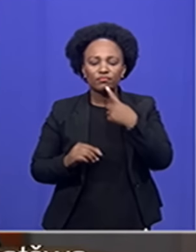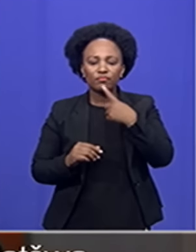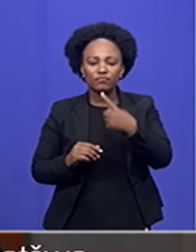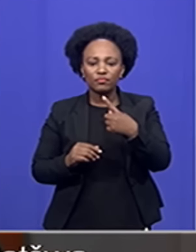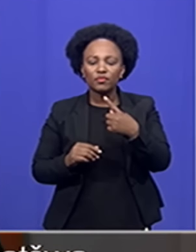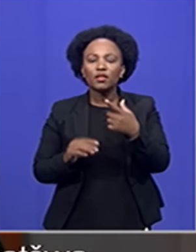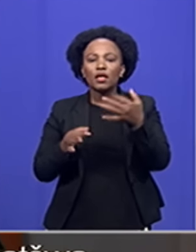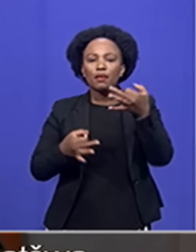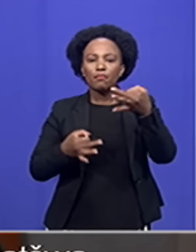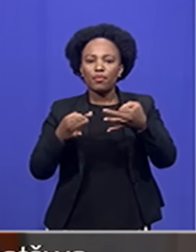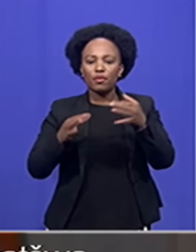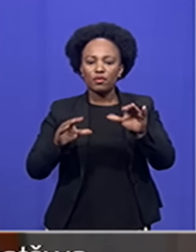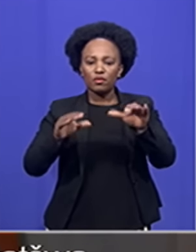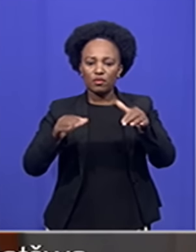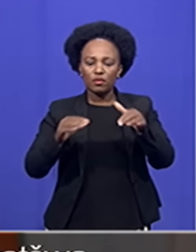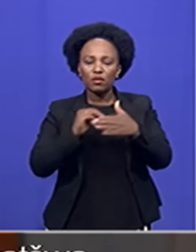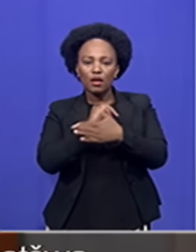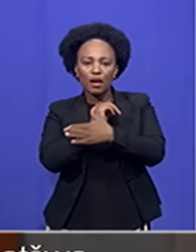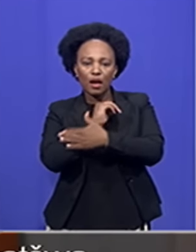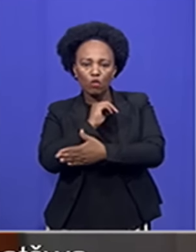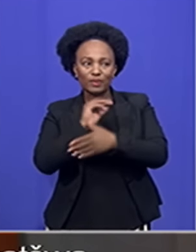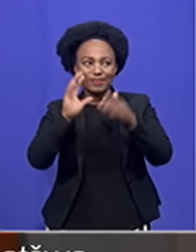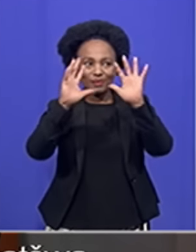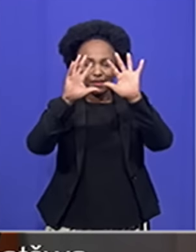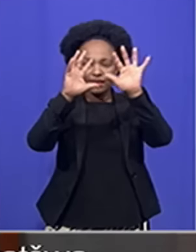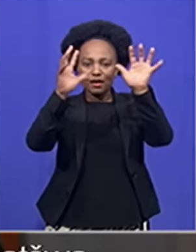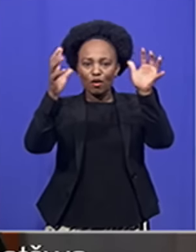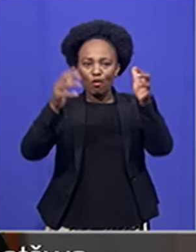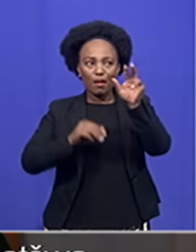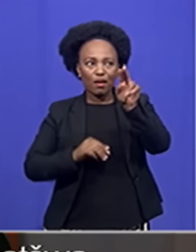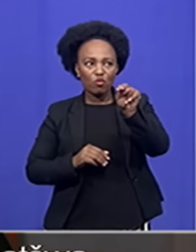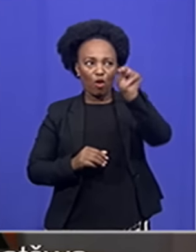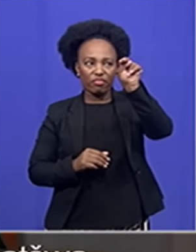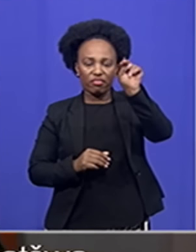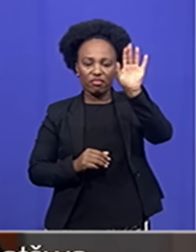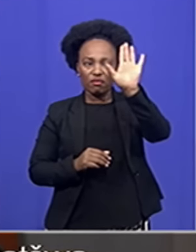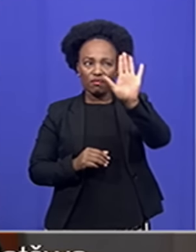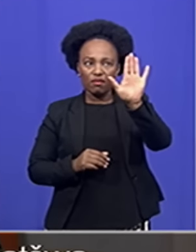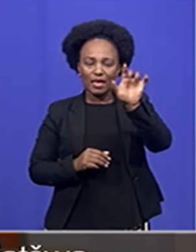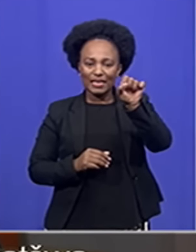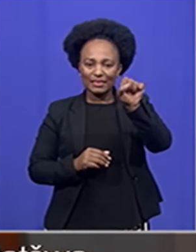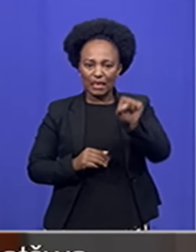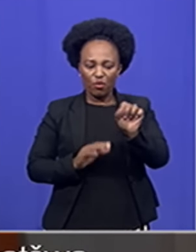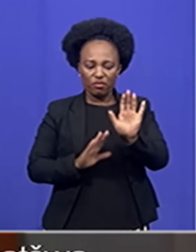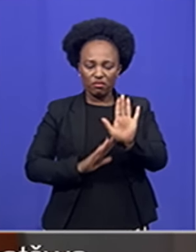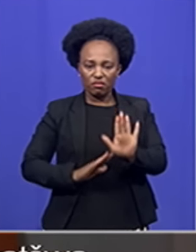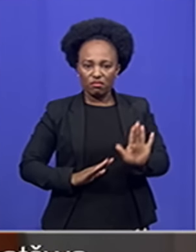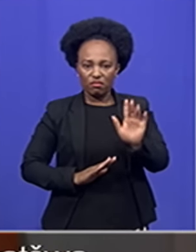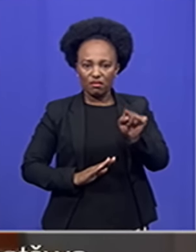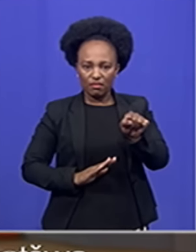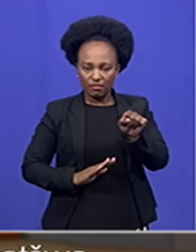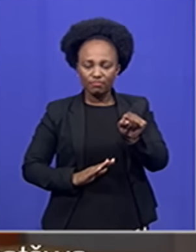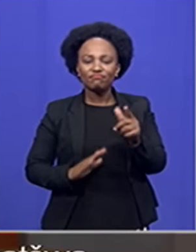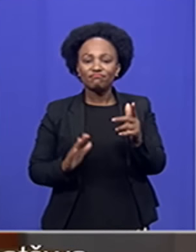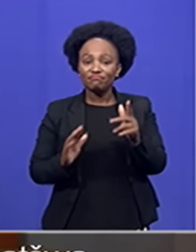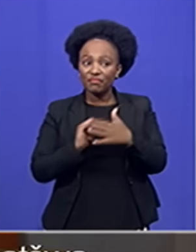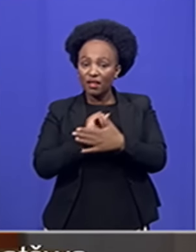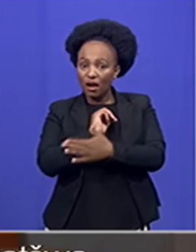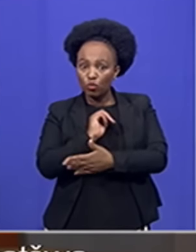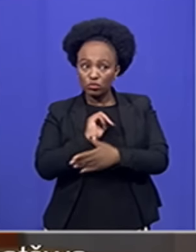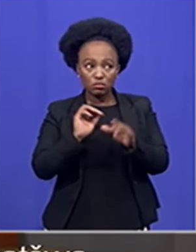in politics the countries from the global north and countries from the global south se se farologanyang dinaga tse ka moka ke